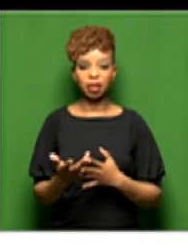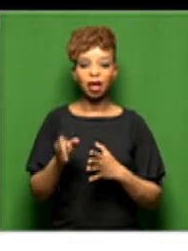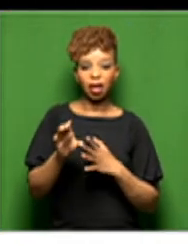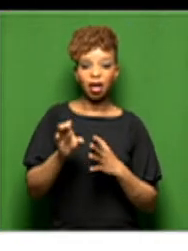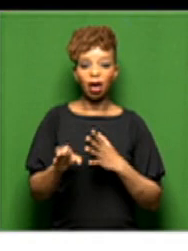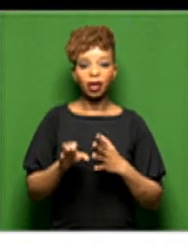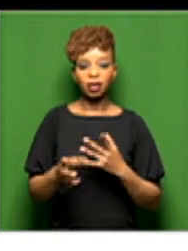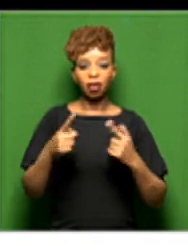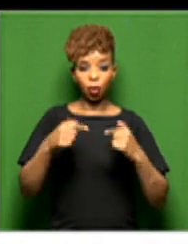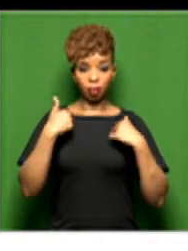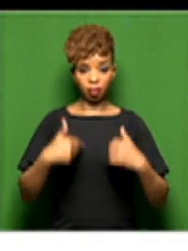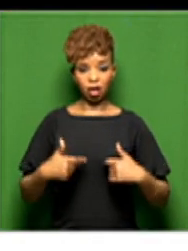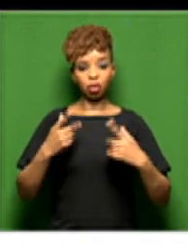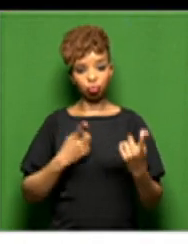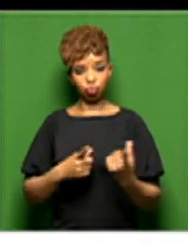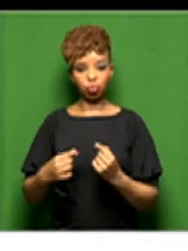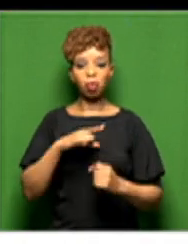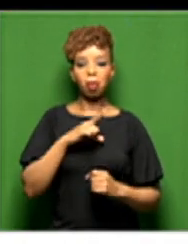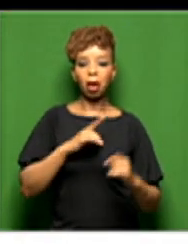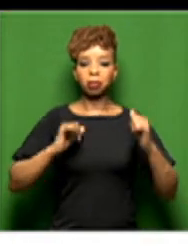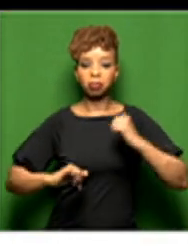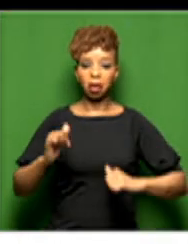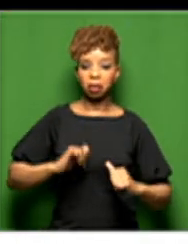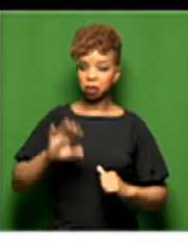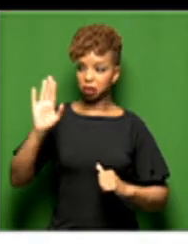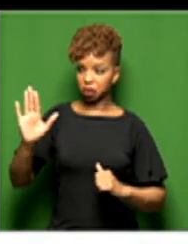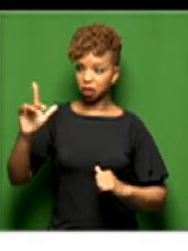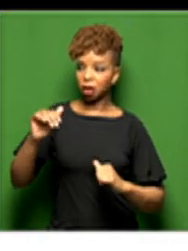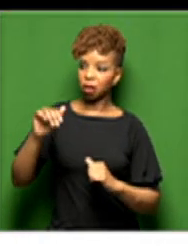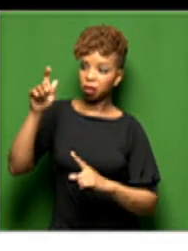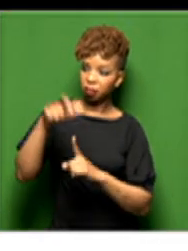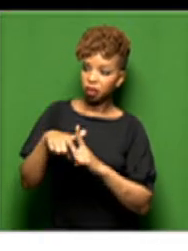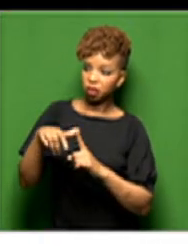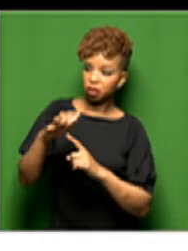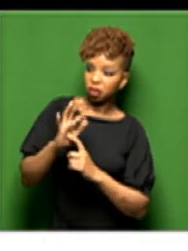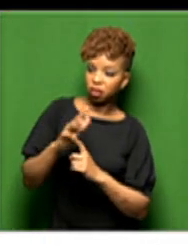it was an action film. But I